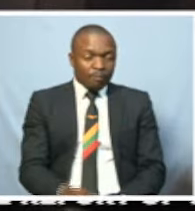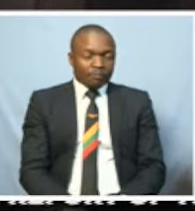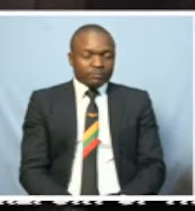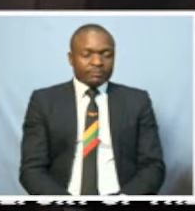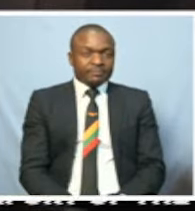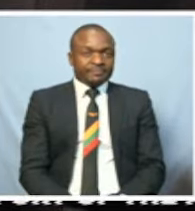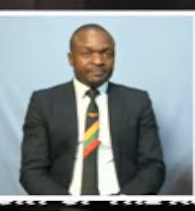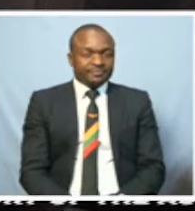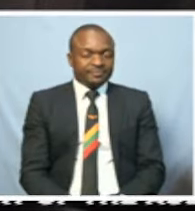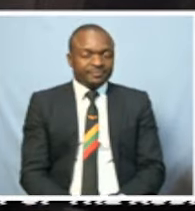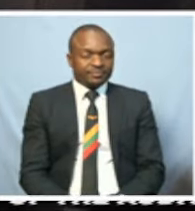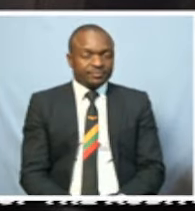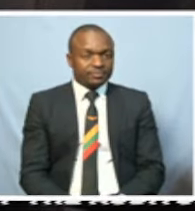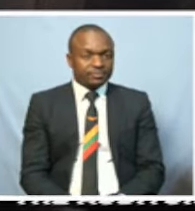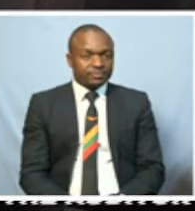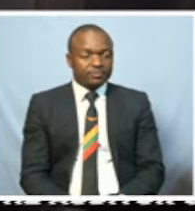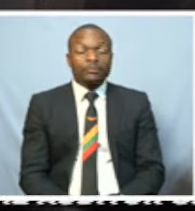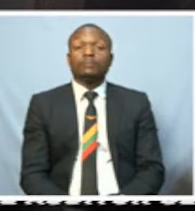The award was terminated.